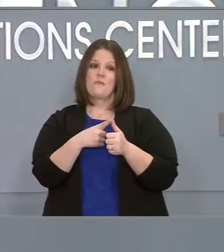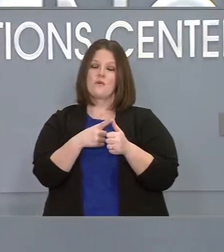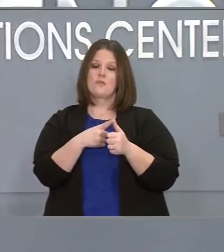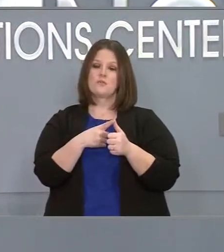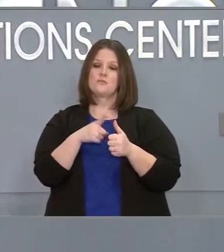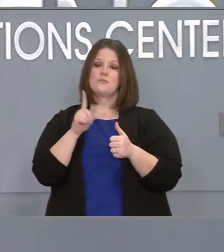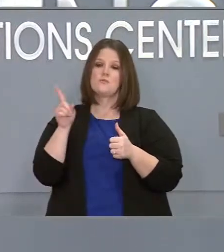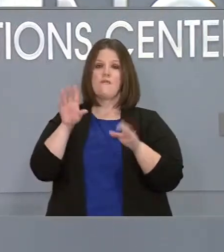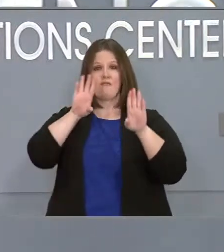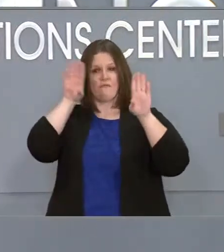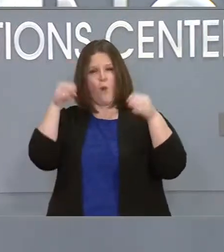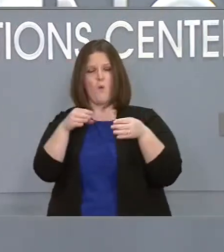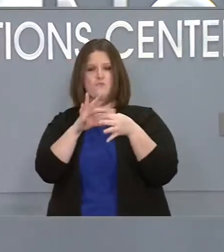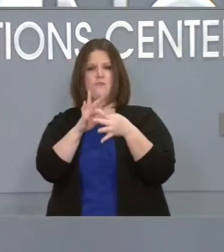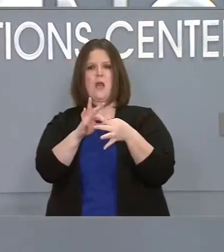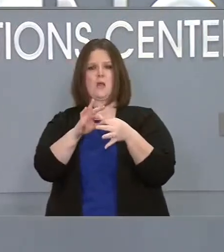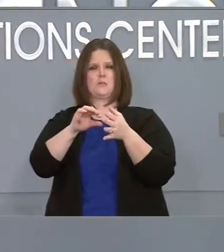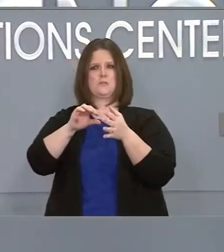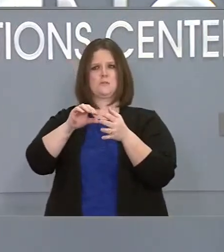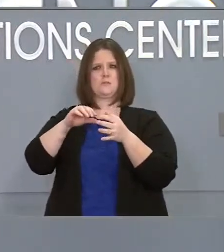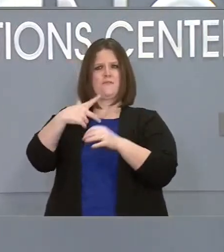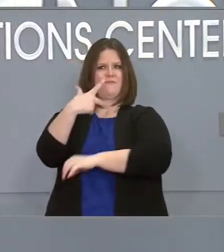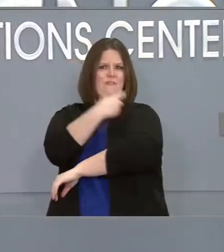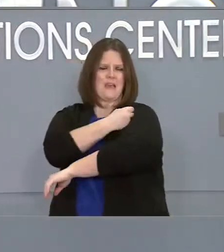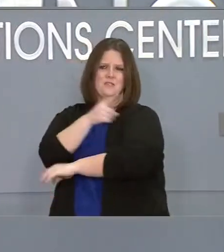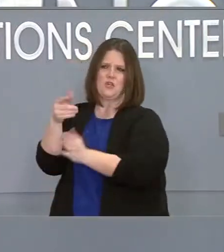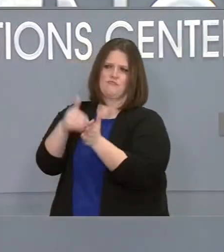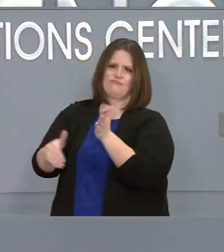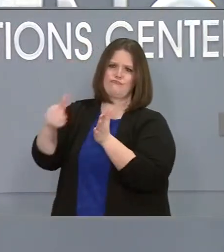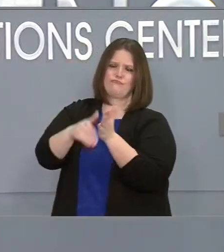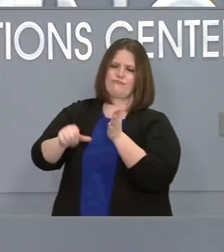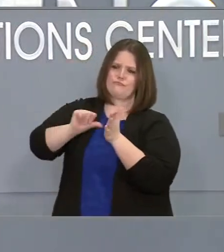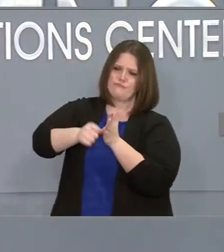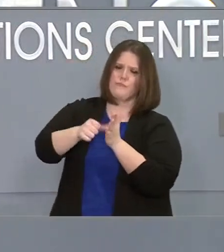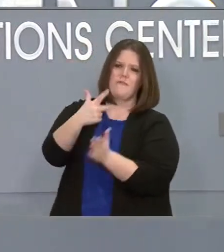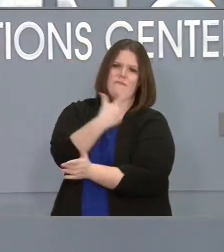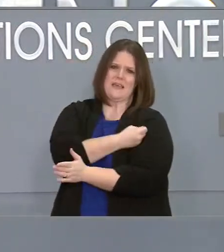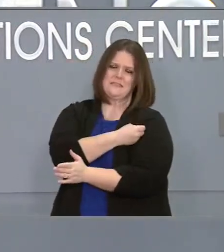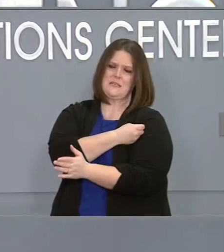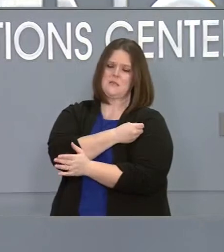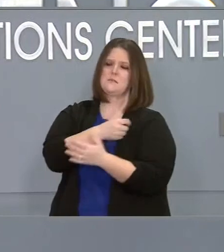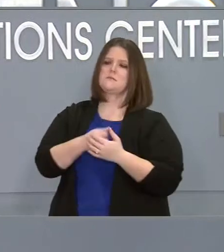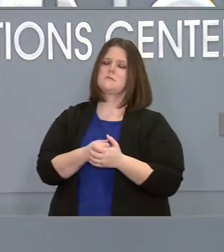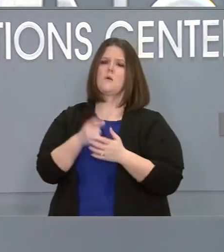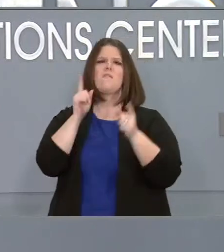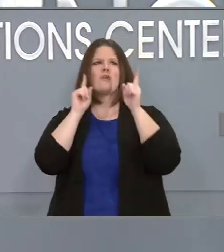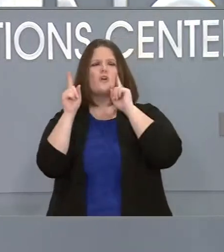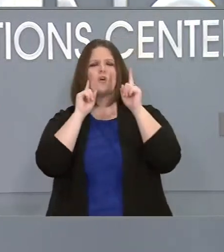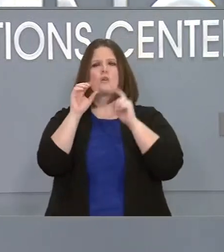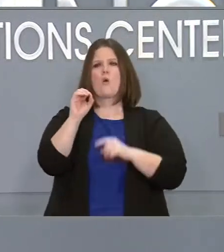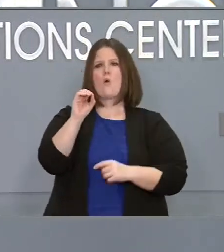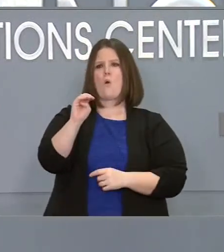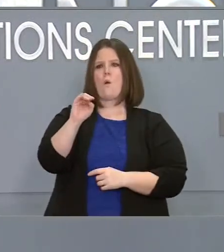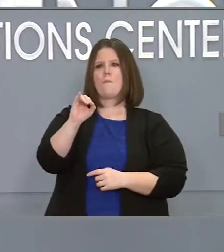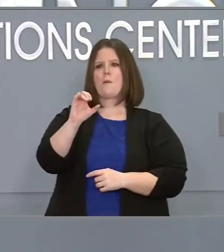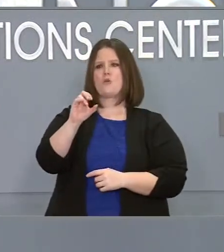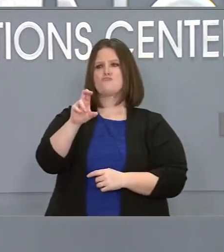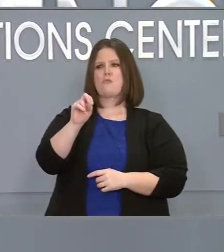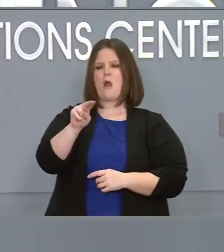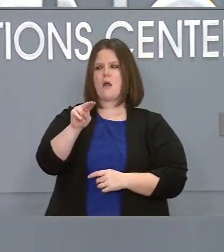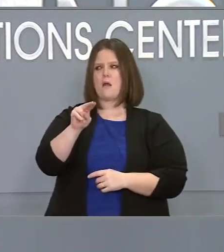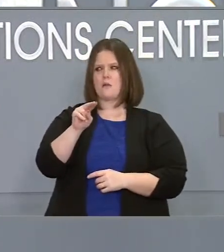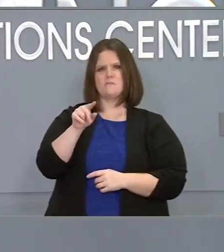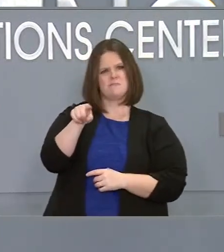been focusing on vaccinating people. Well, we keep hearing about the Omicron variant that people who are getting it, it's breakthrough cases, that they've